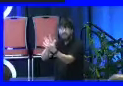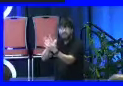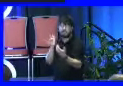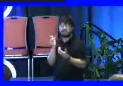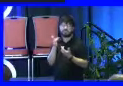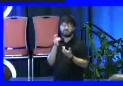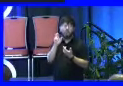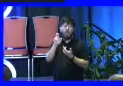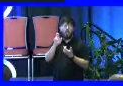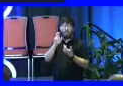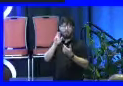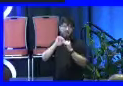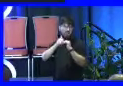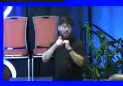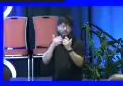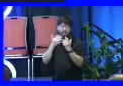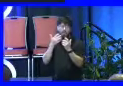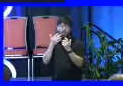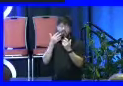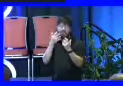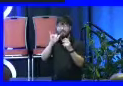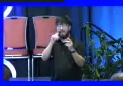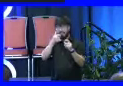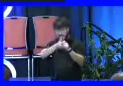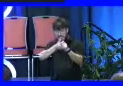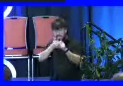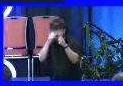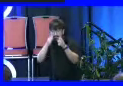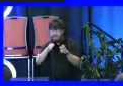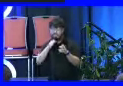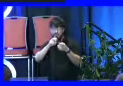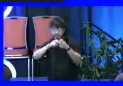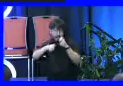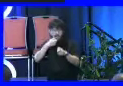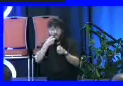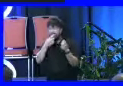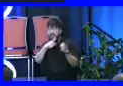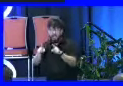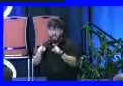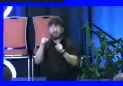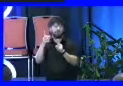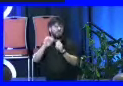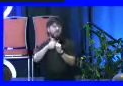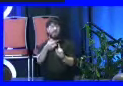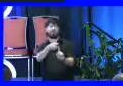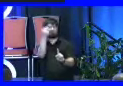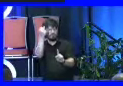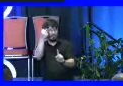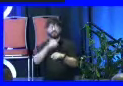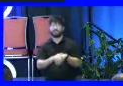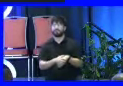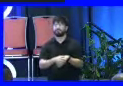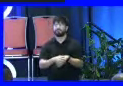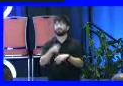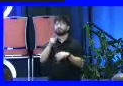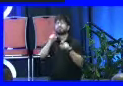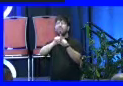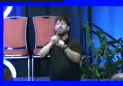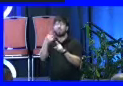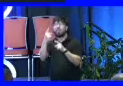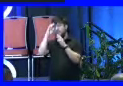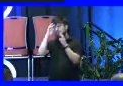social drivers of health and removing those issues for our members? Another thing, I don't know if this is quite an innovation, but it's we